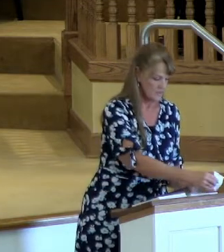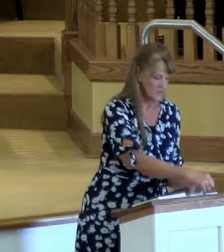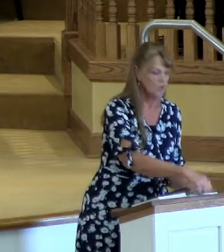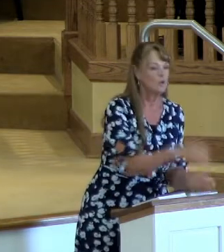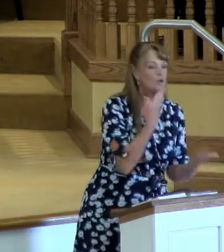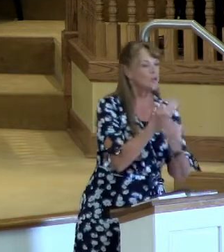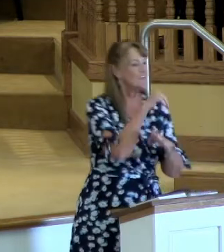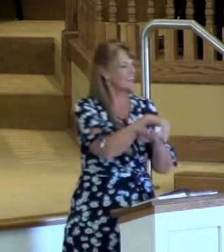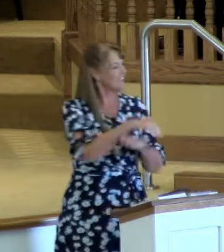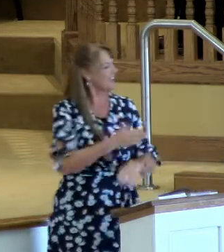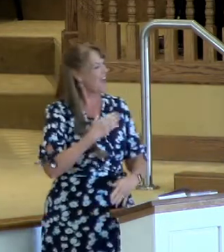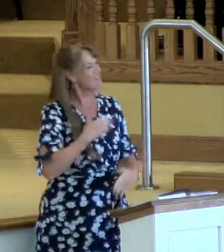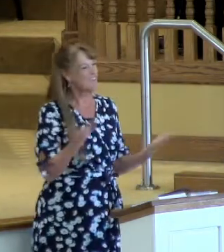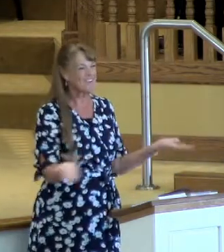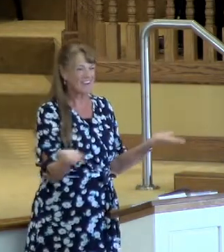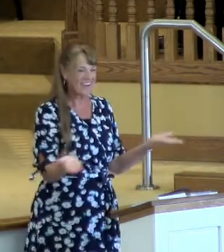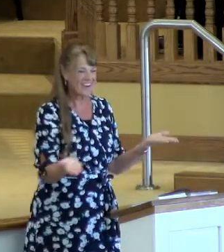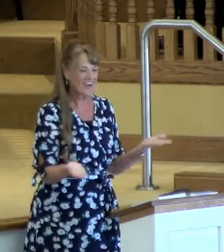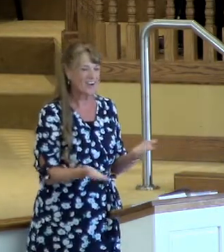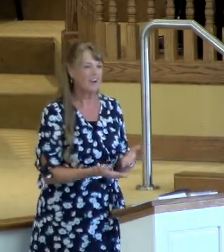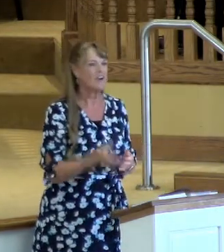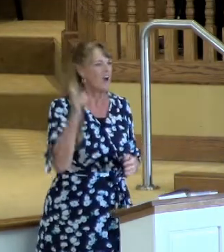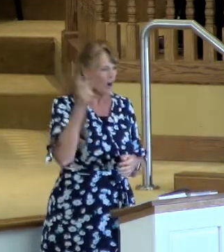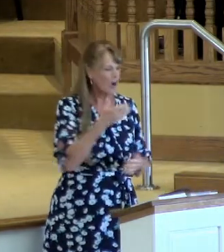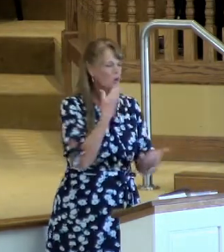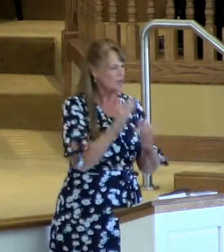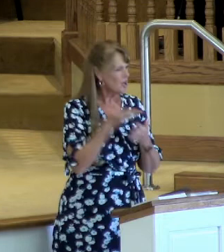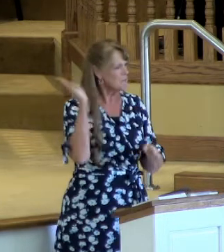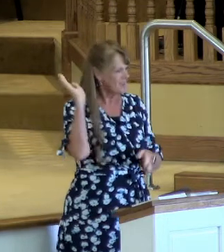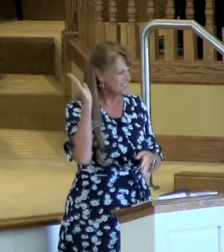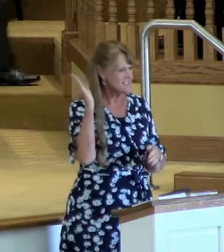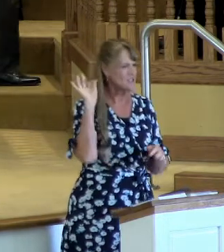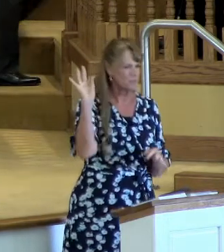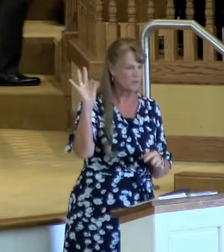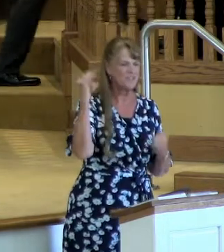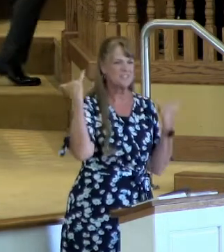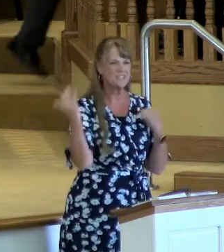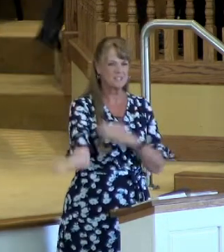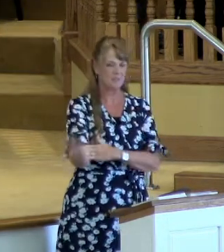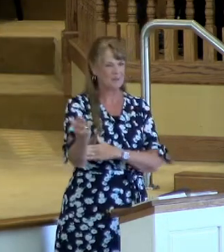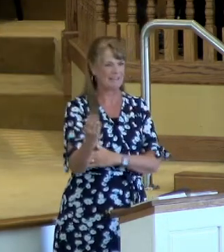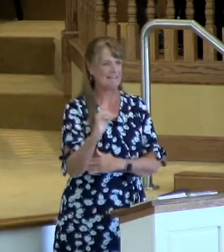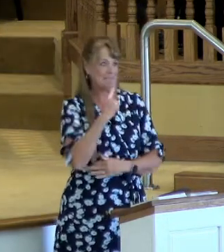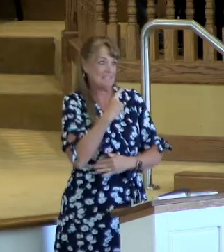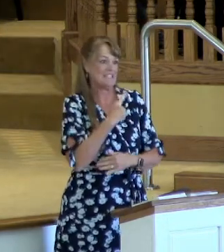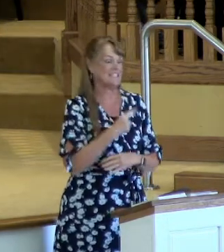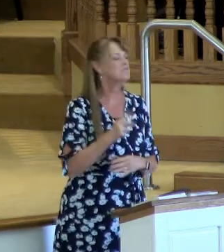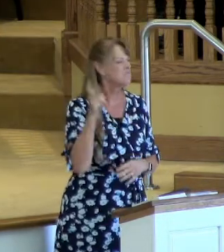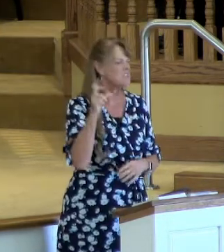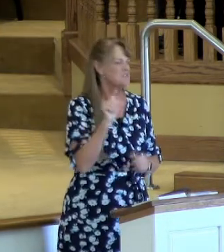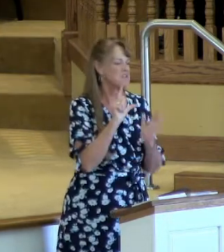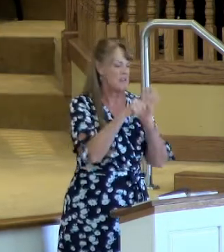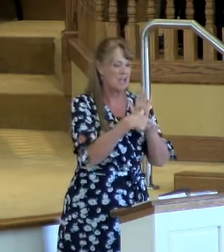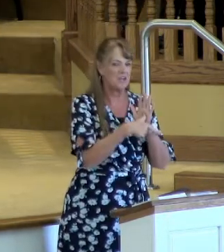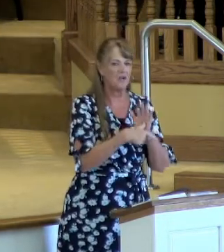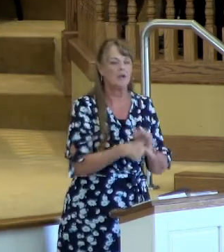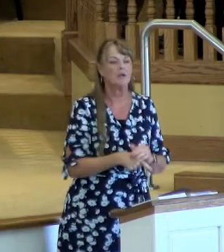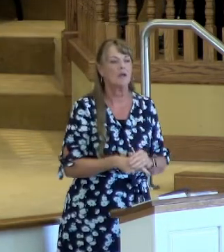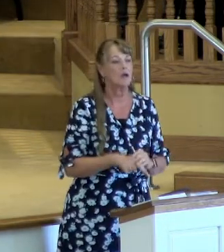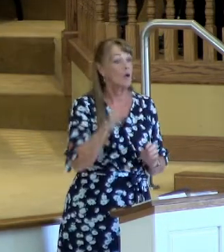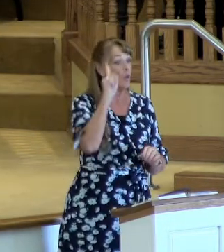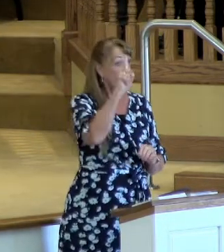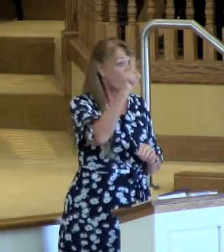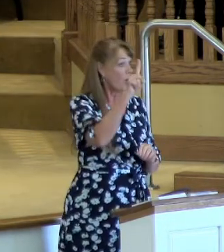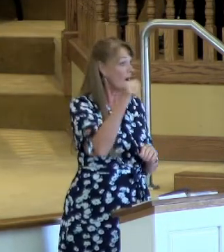Everyone, we're so glad you're here. Heard there was a good message preached this morning. Sorry I could miss out on it, but I'm going to listen to it later. Excited for that. We had